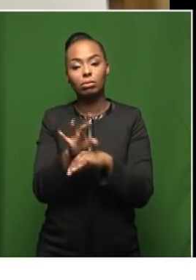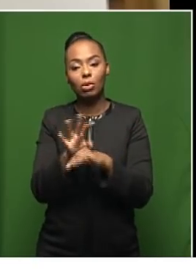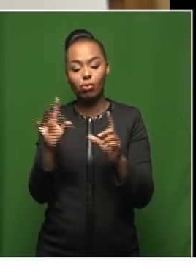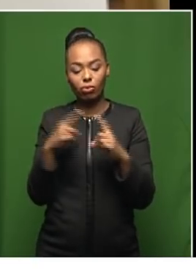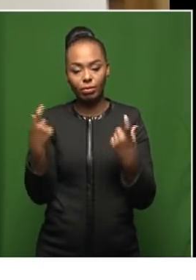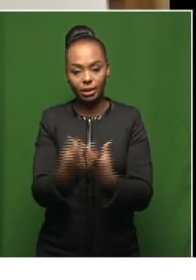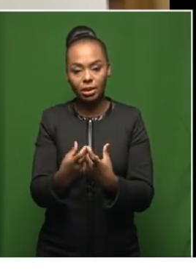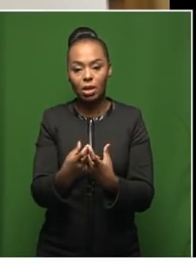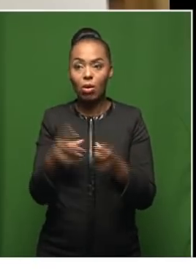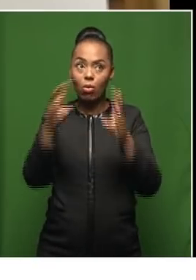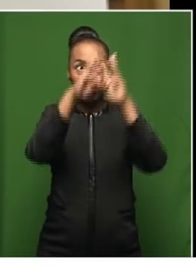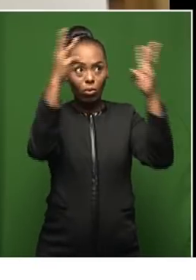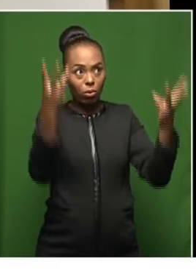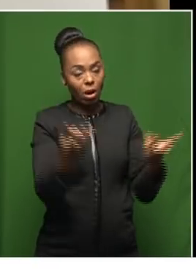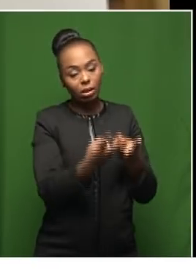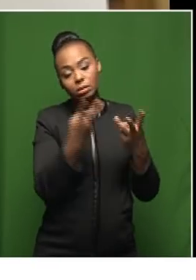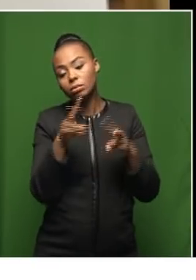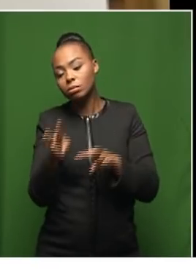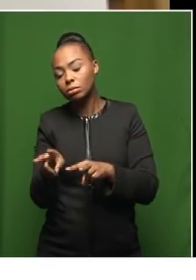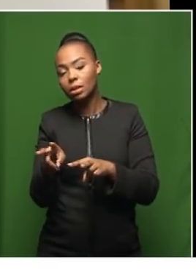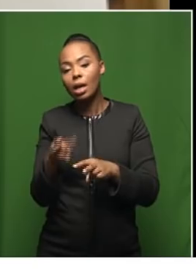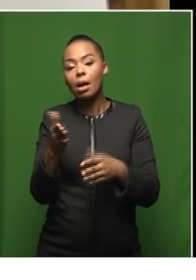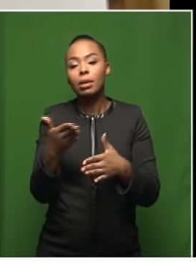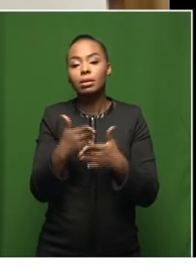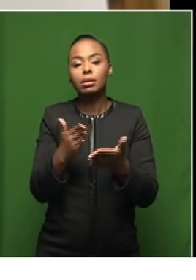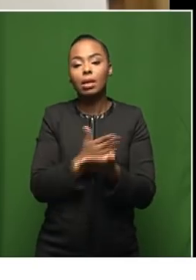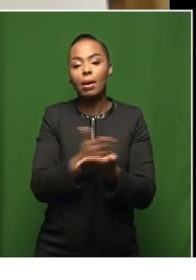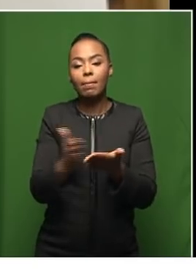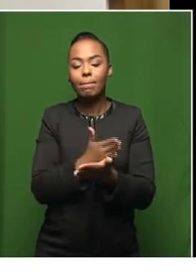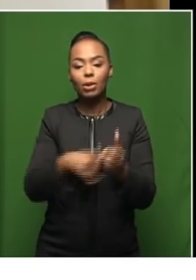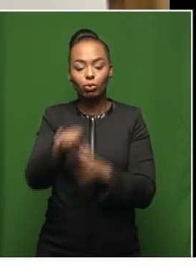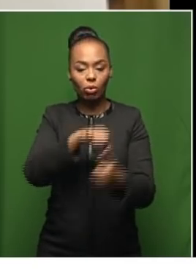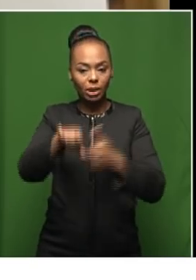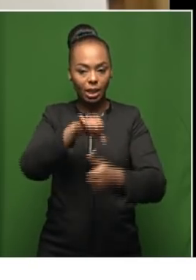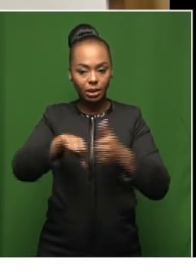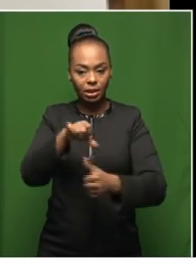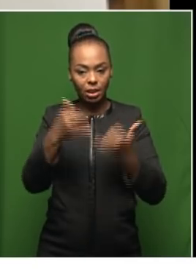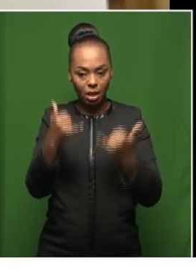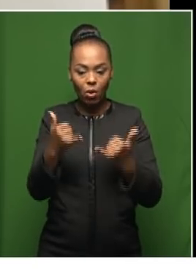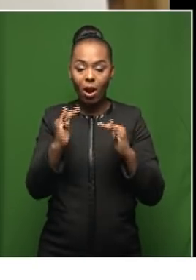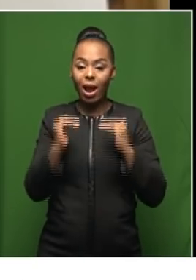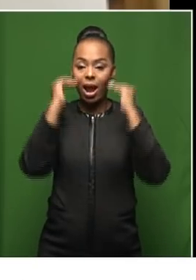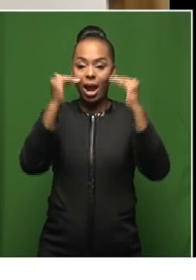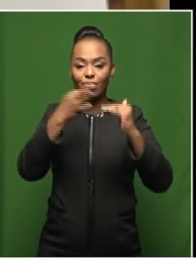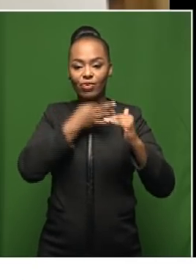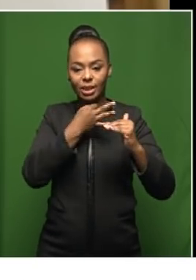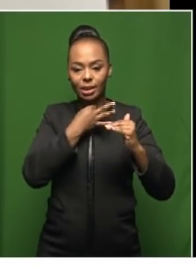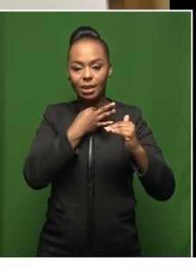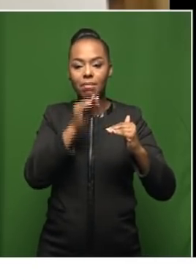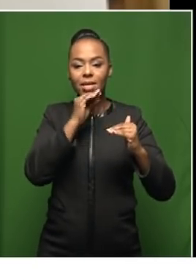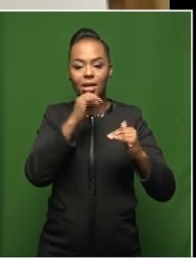which kind of part of the society is at high risk that needs to be given